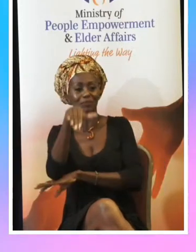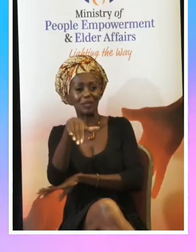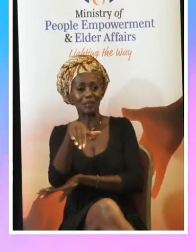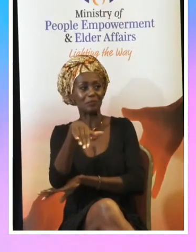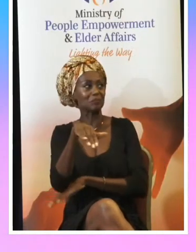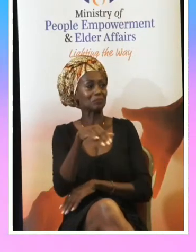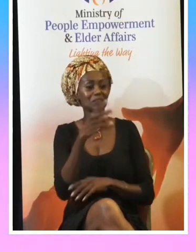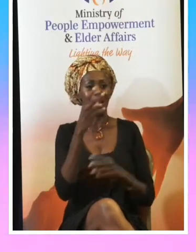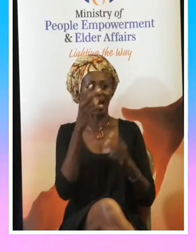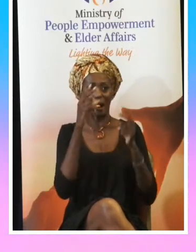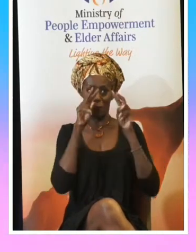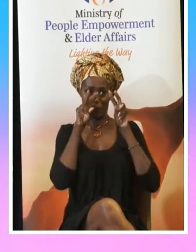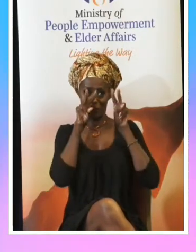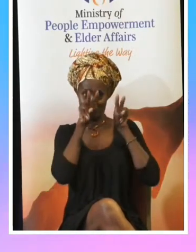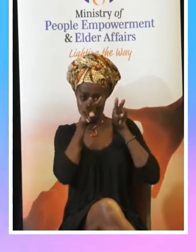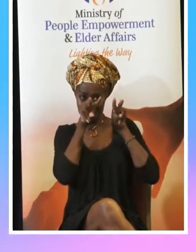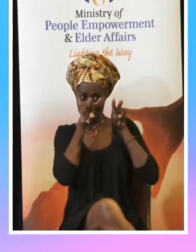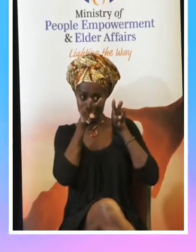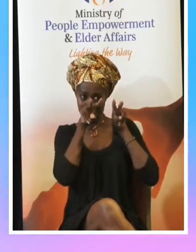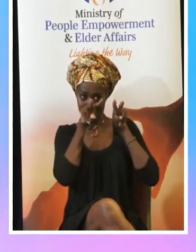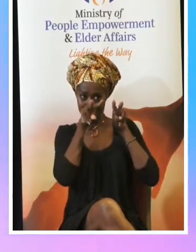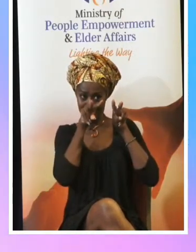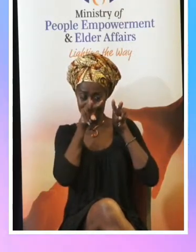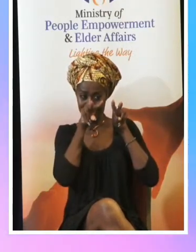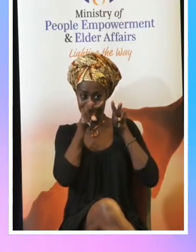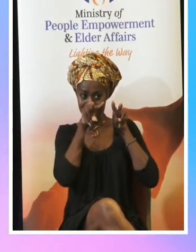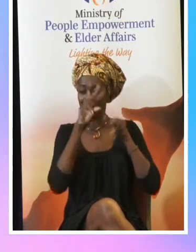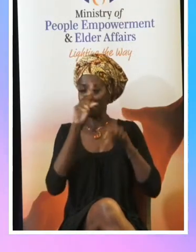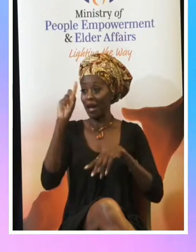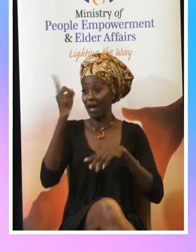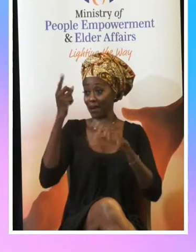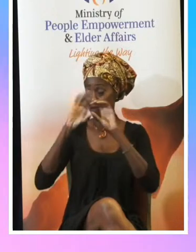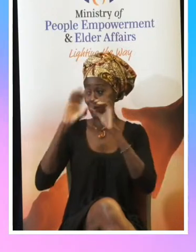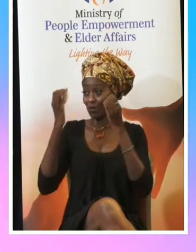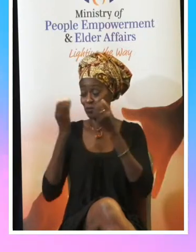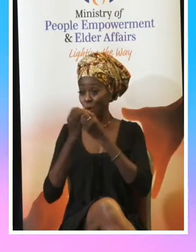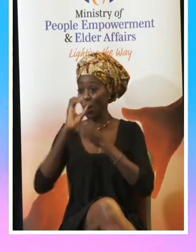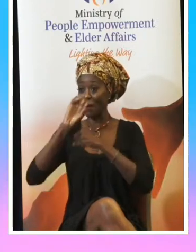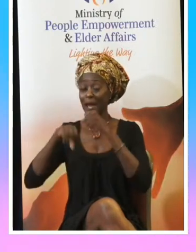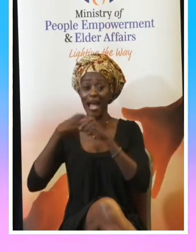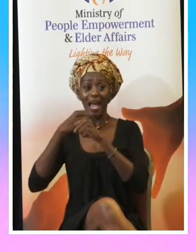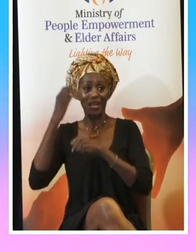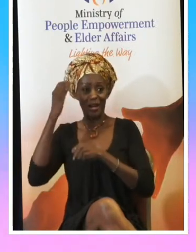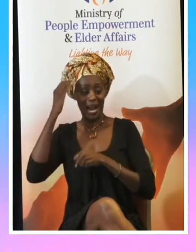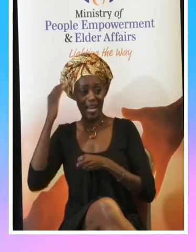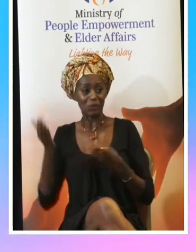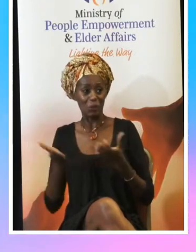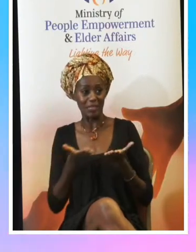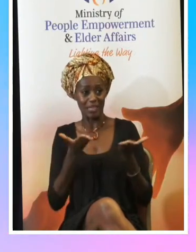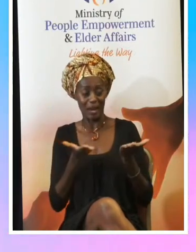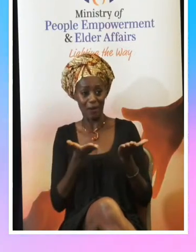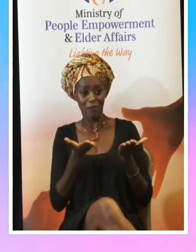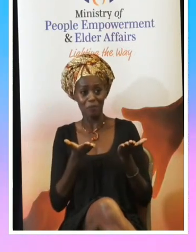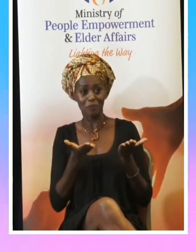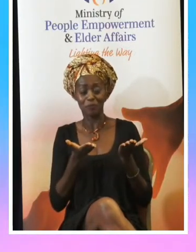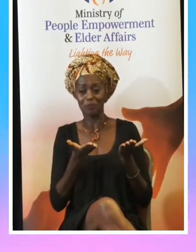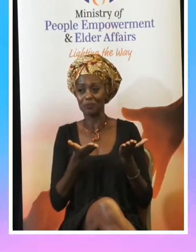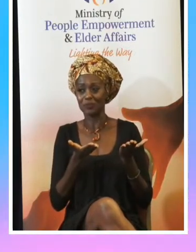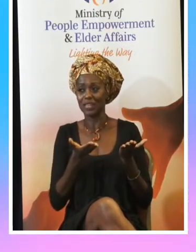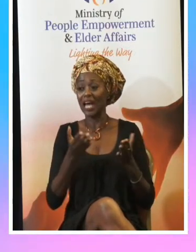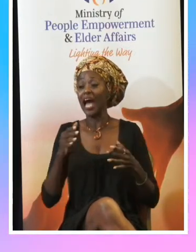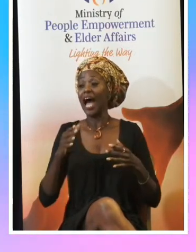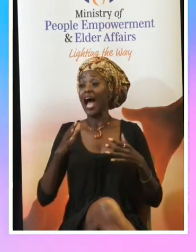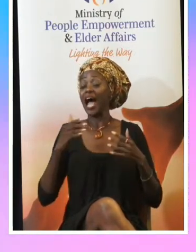looking directly in the eyes of my first form year head, who became a